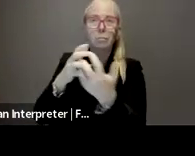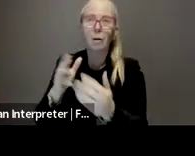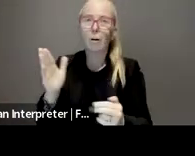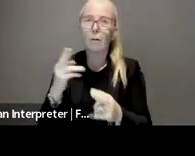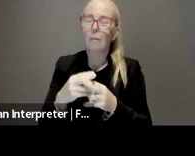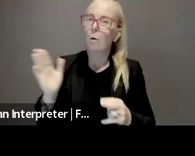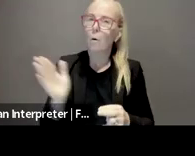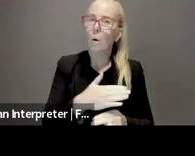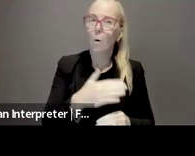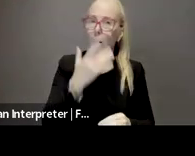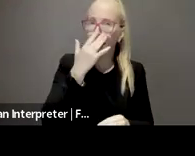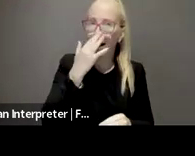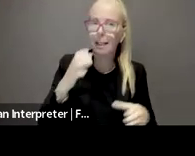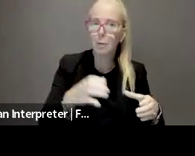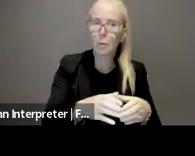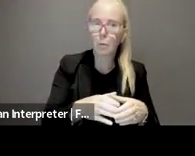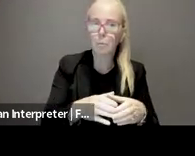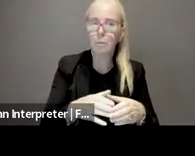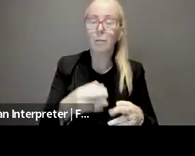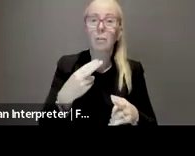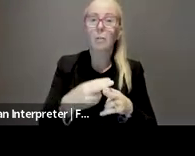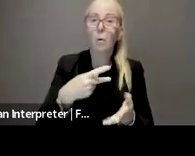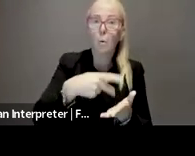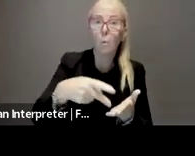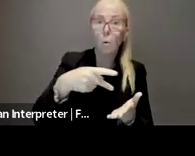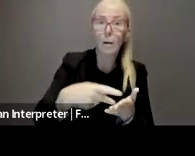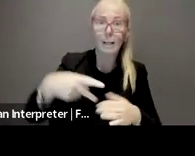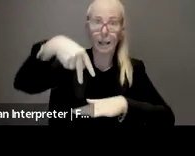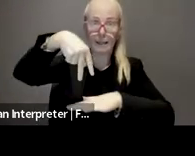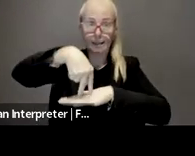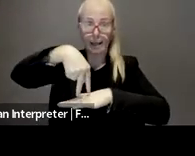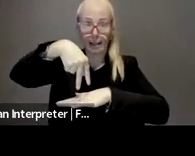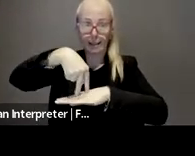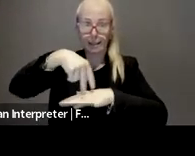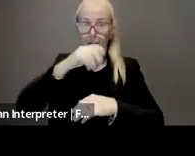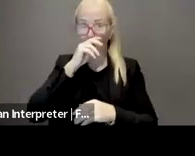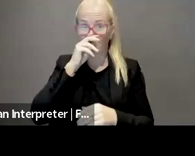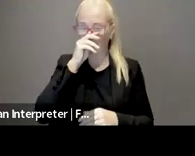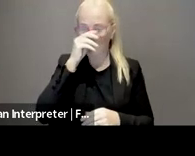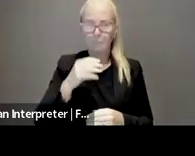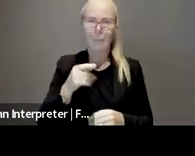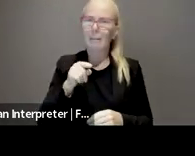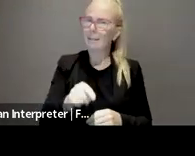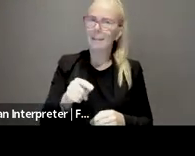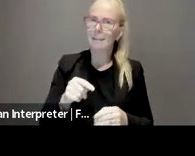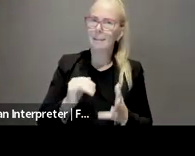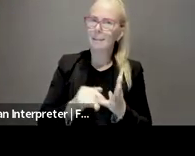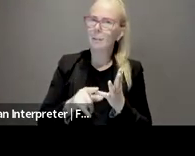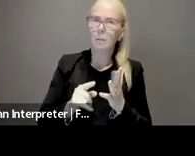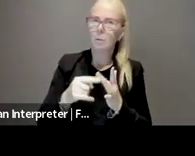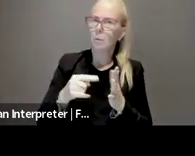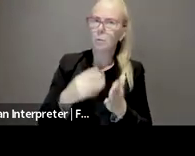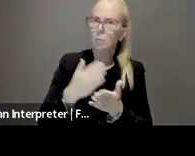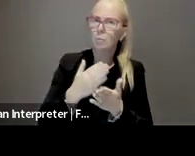fabric and soft robotics technology, we have designed a lightweight and comfortable exosuit. Currently, we are looking for